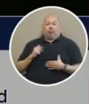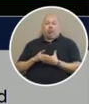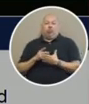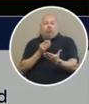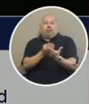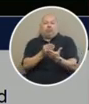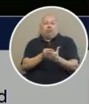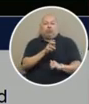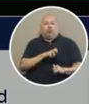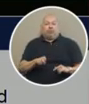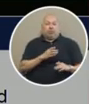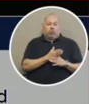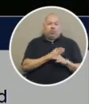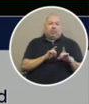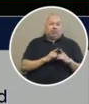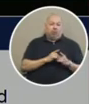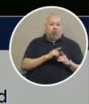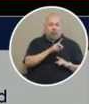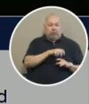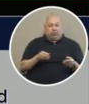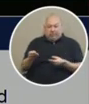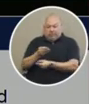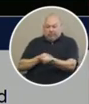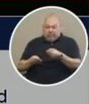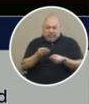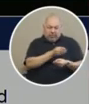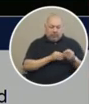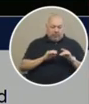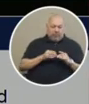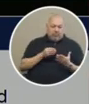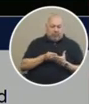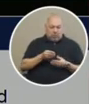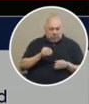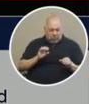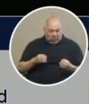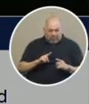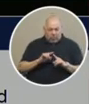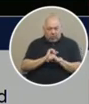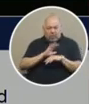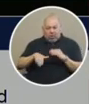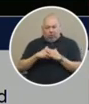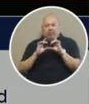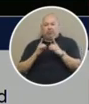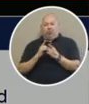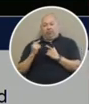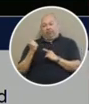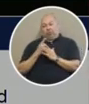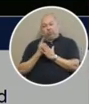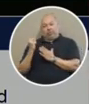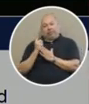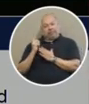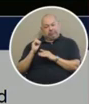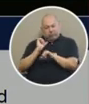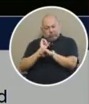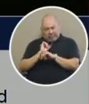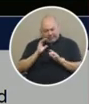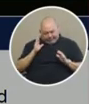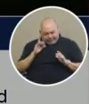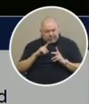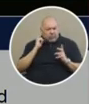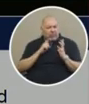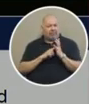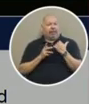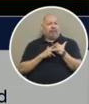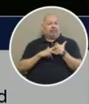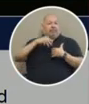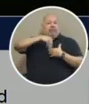budget transfers between departments. The budget office has been working very closely with all of the departments over the last several weeks to identify